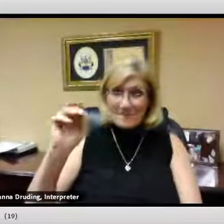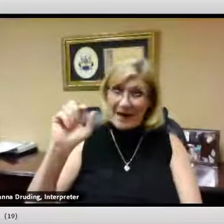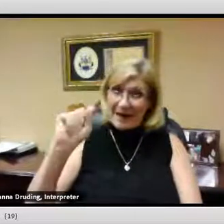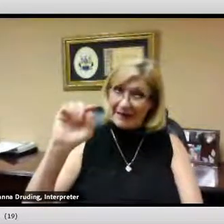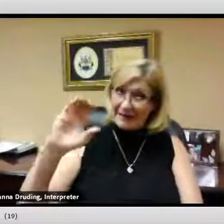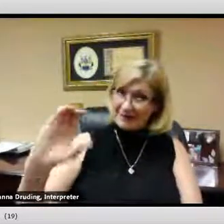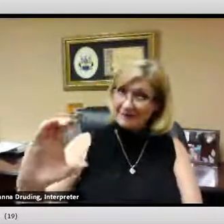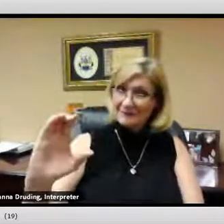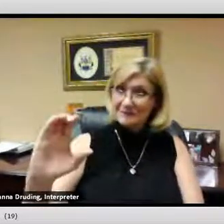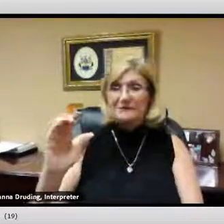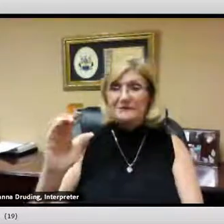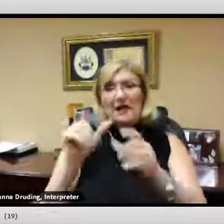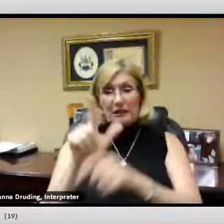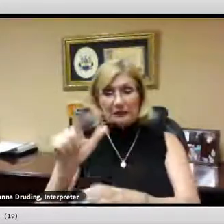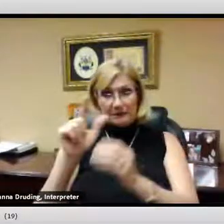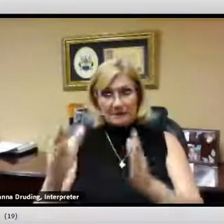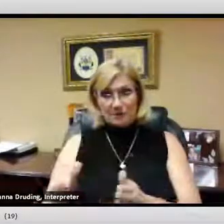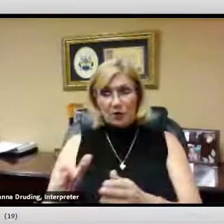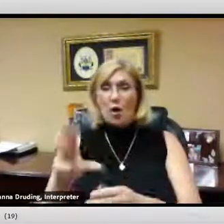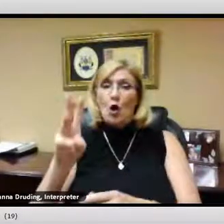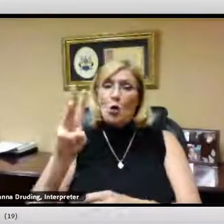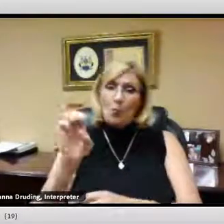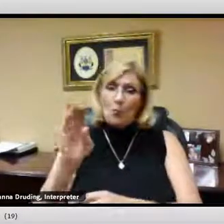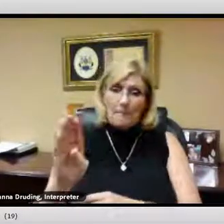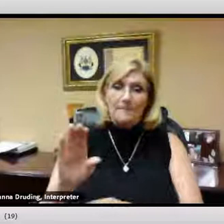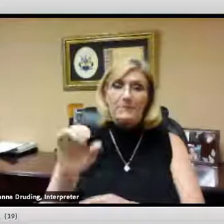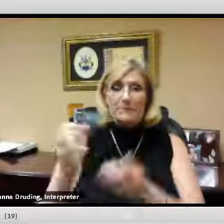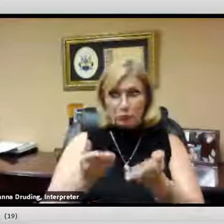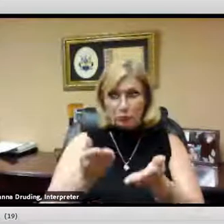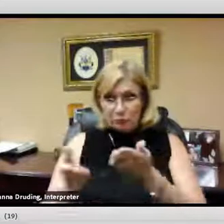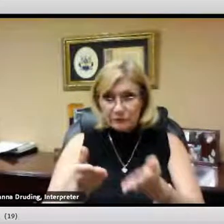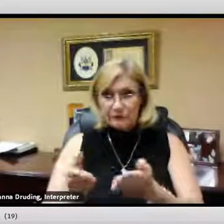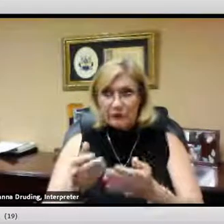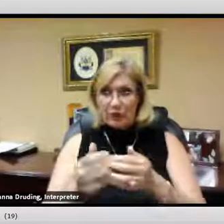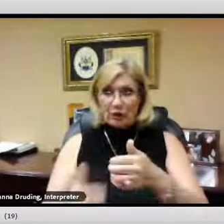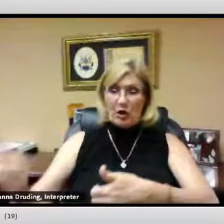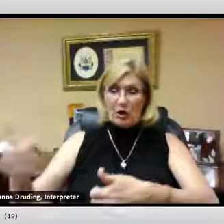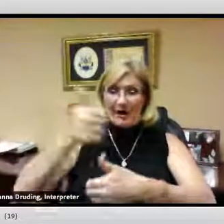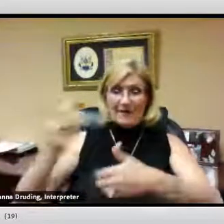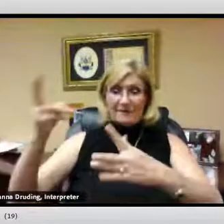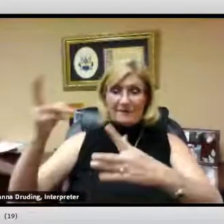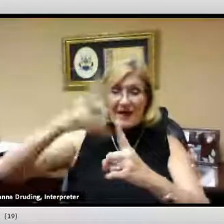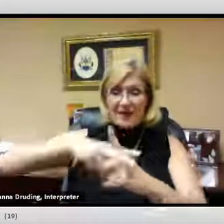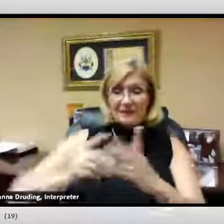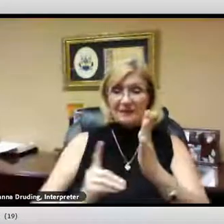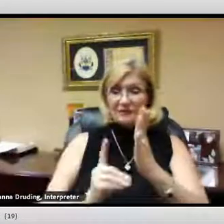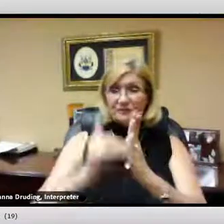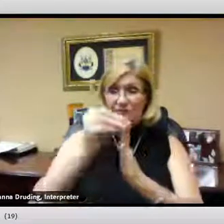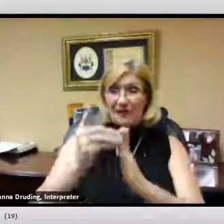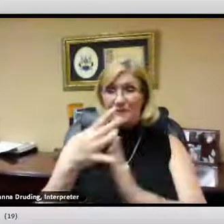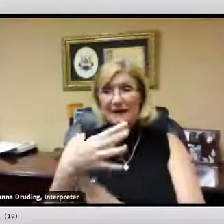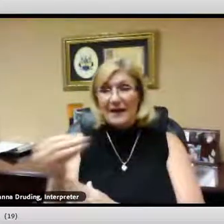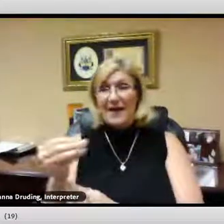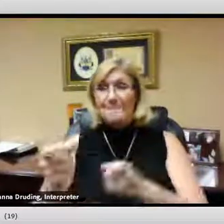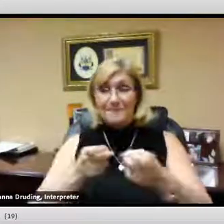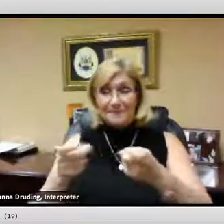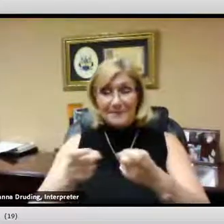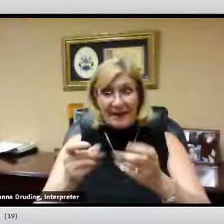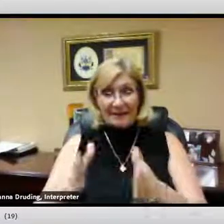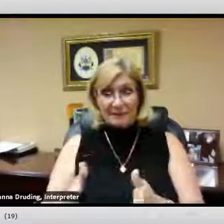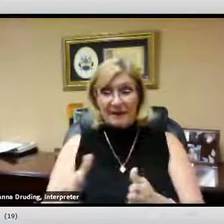Web Services Librarian, Integrated Digital Systems, Head of Application Development and Management. Doesn't